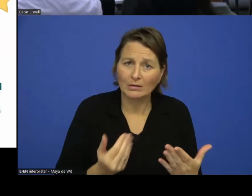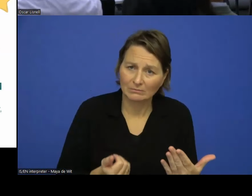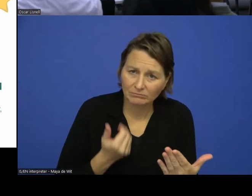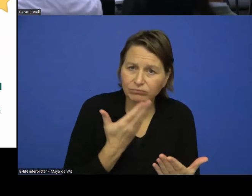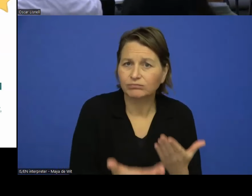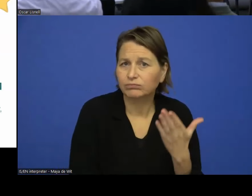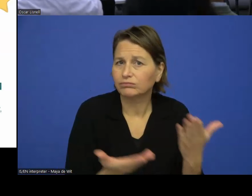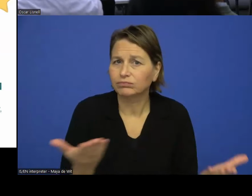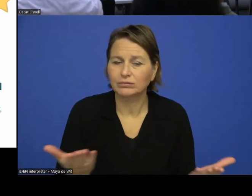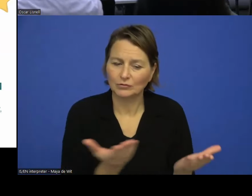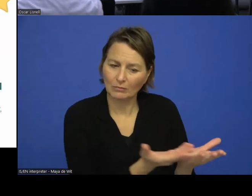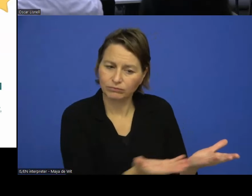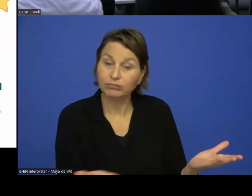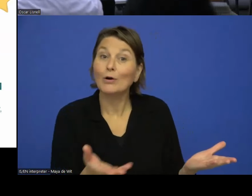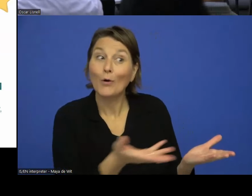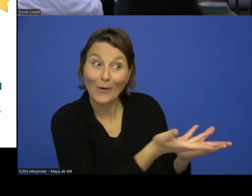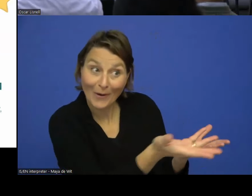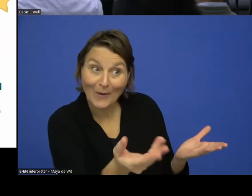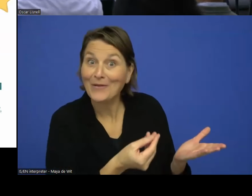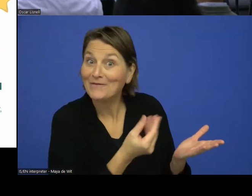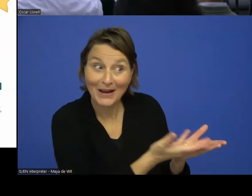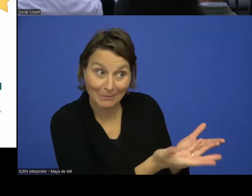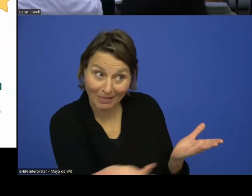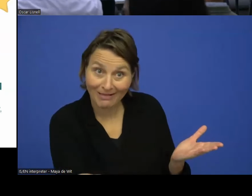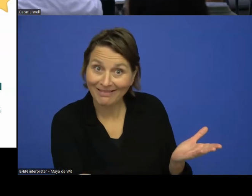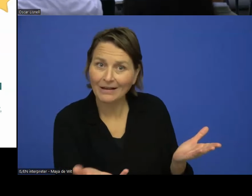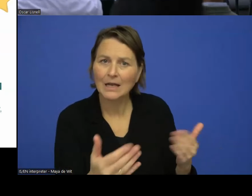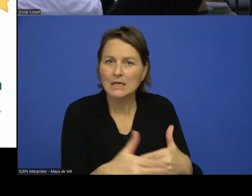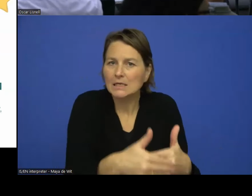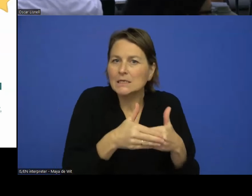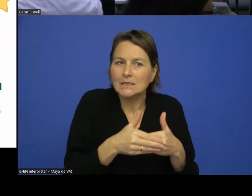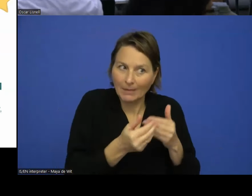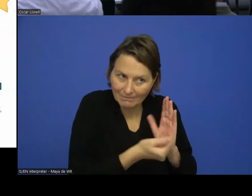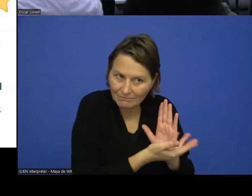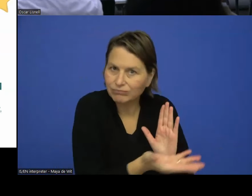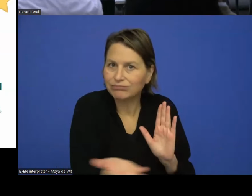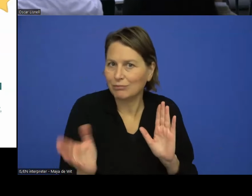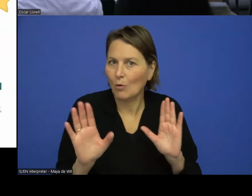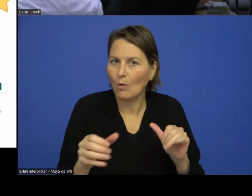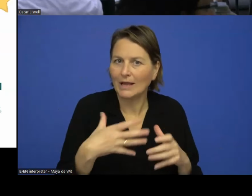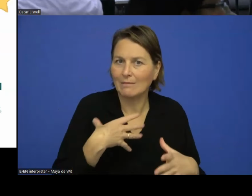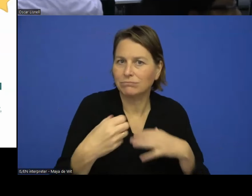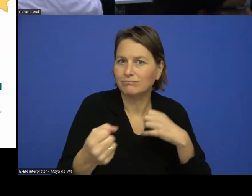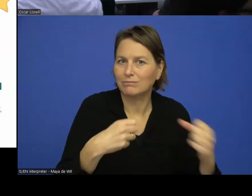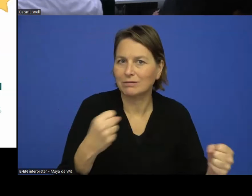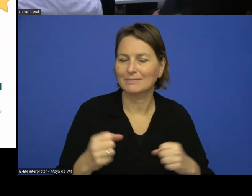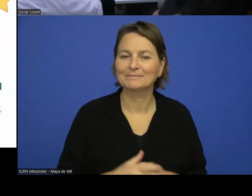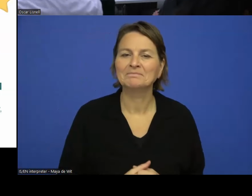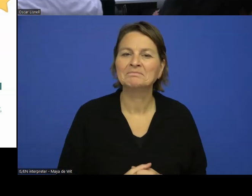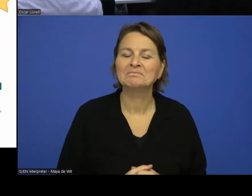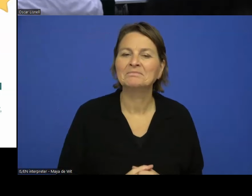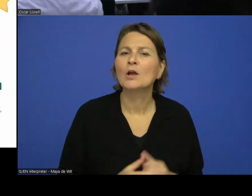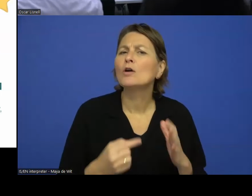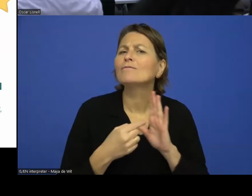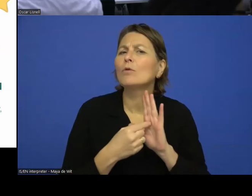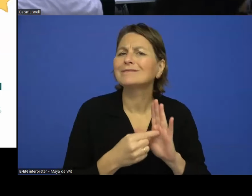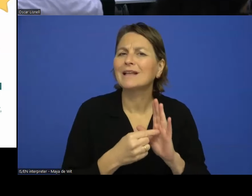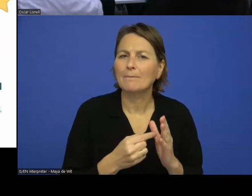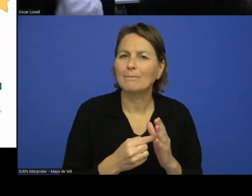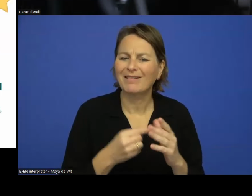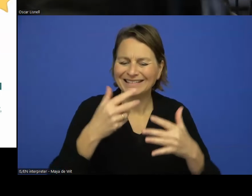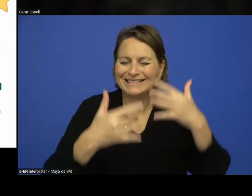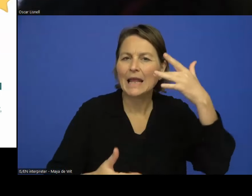make the content available to anyone. And we also are looking at, for example, preservation of haptic data, which